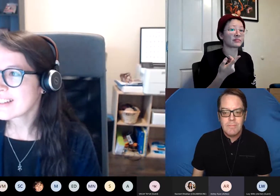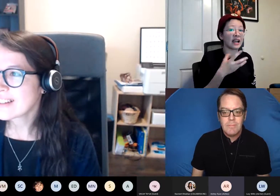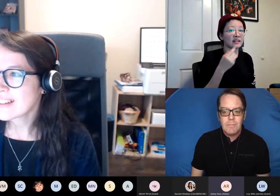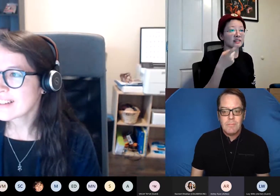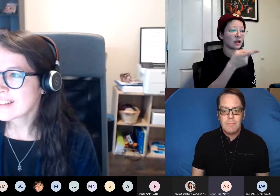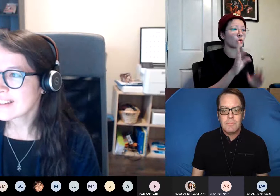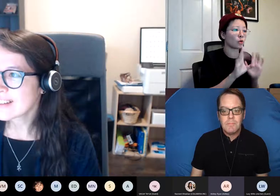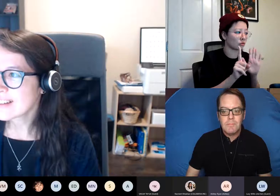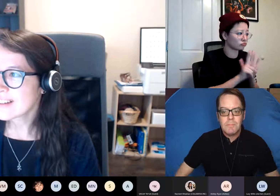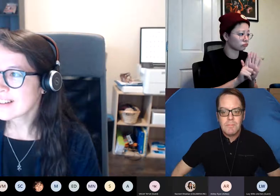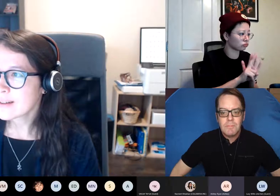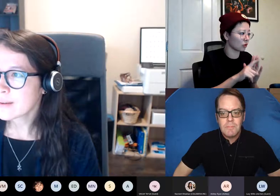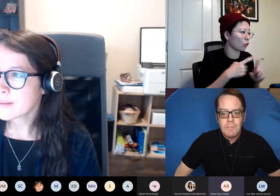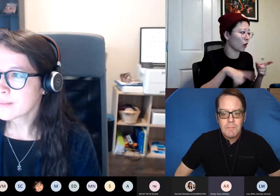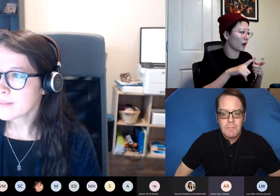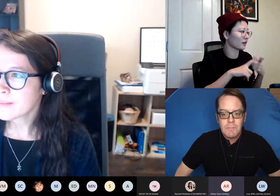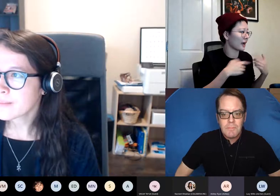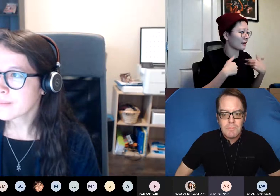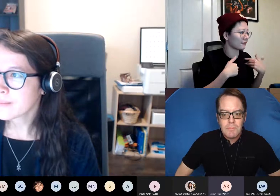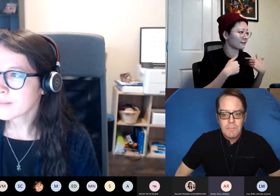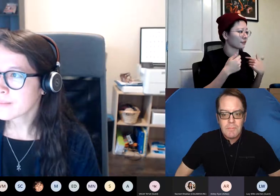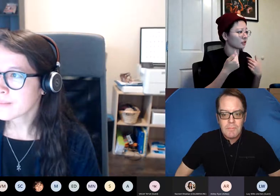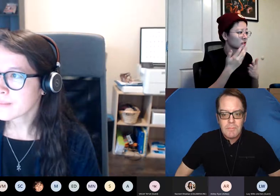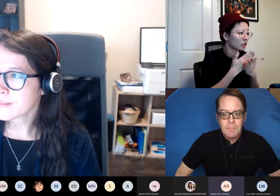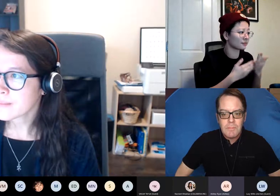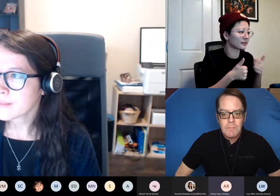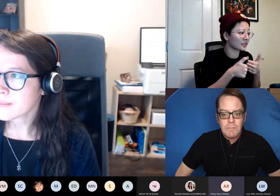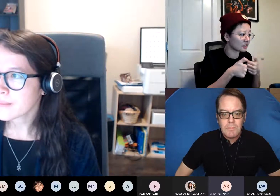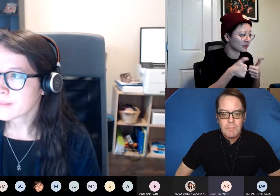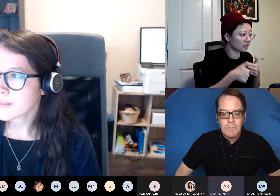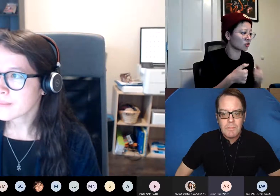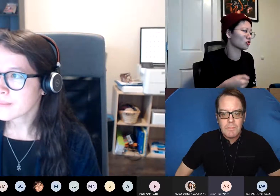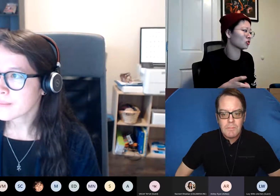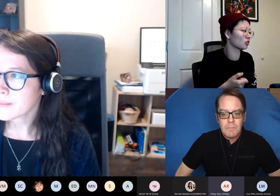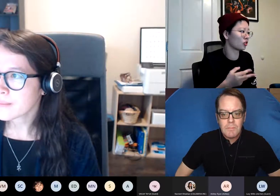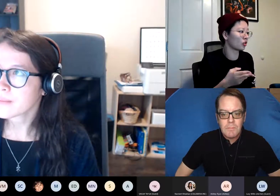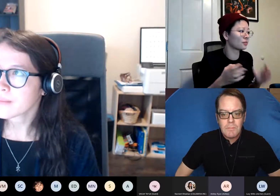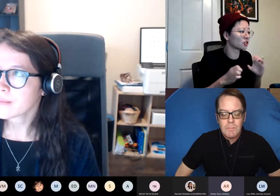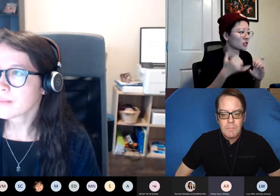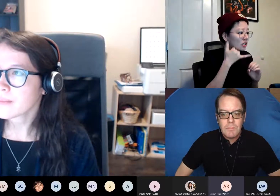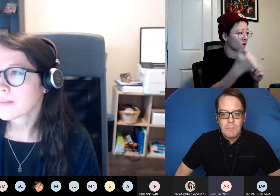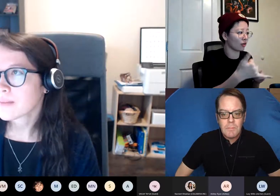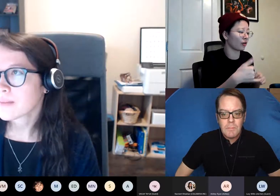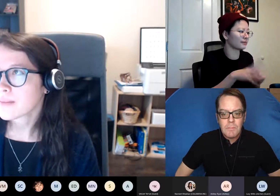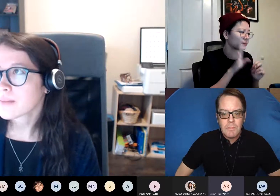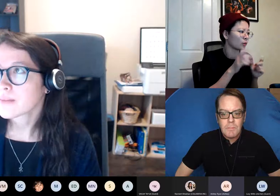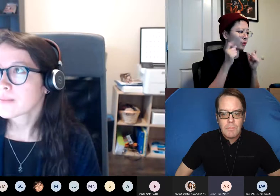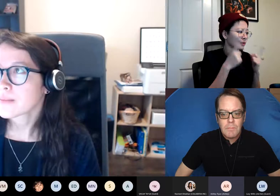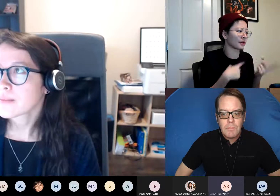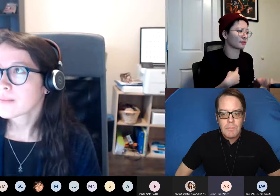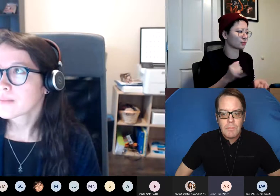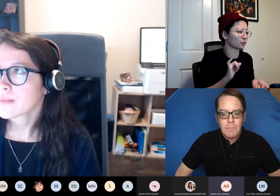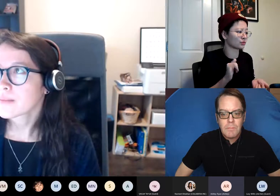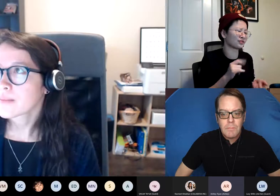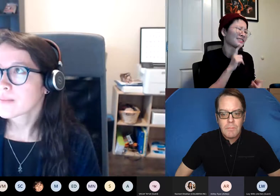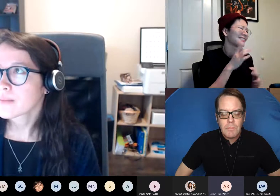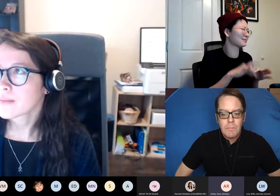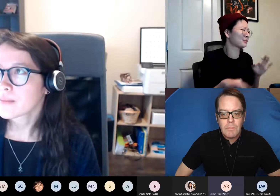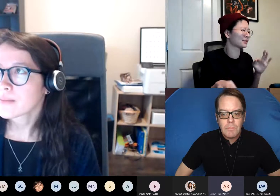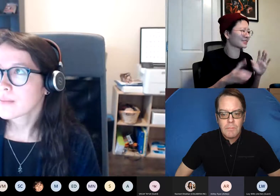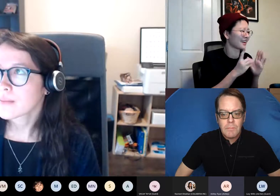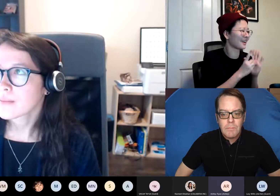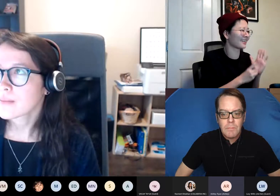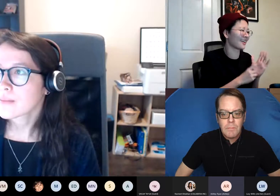This is a really great example of technology. This is something that can go off also when I sync up with my phone. If I get a